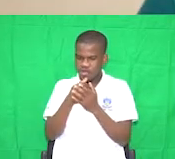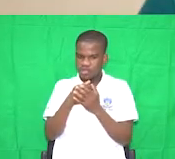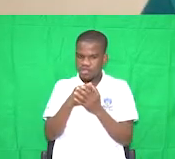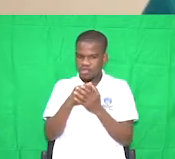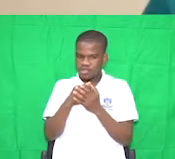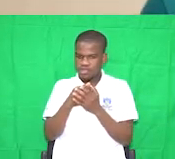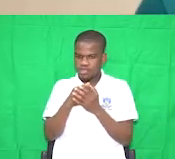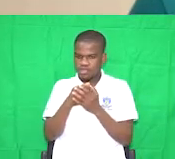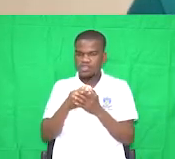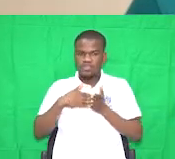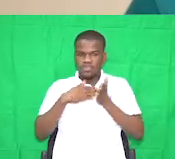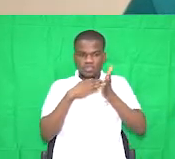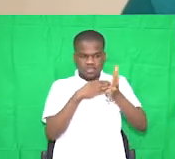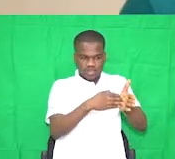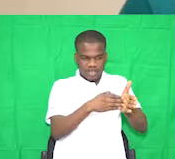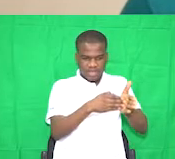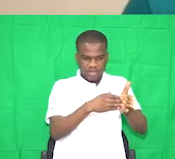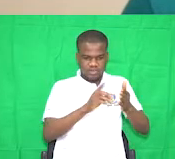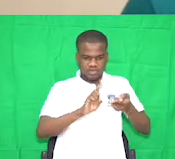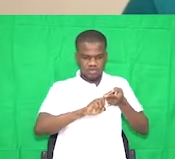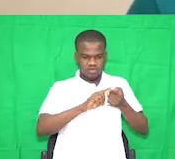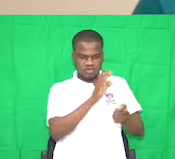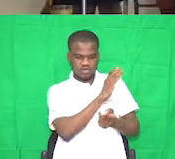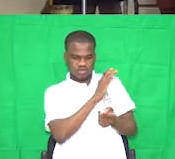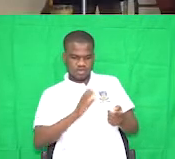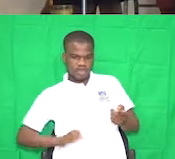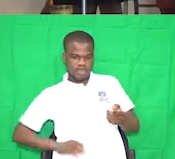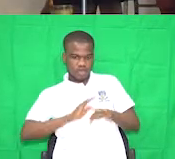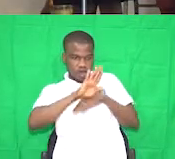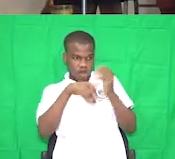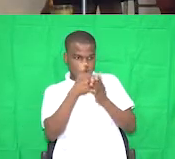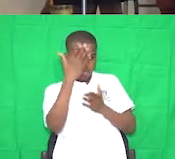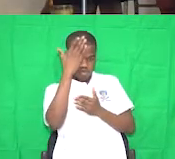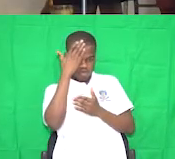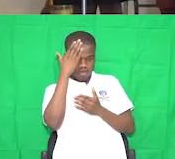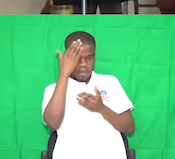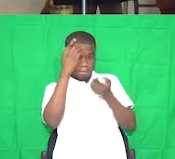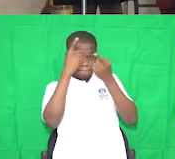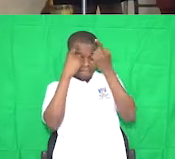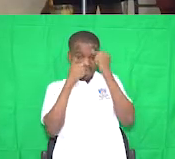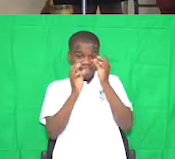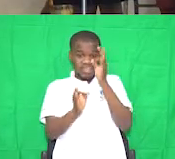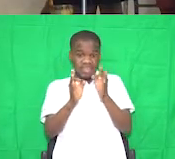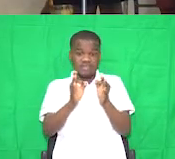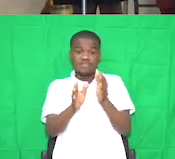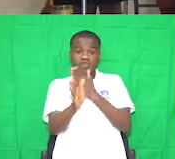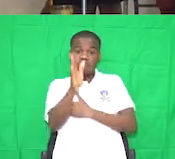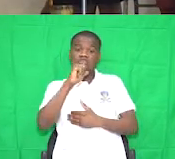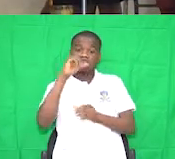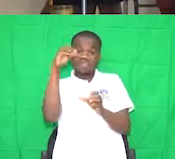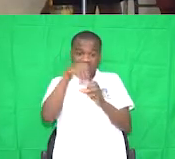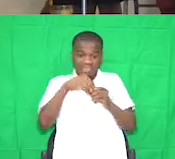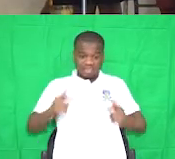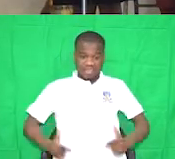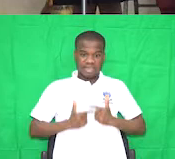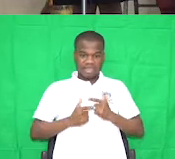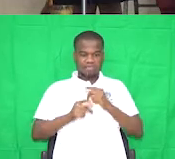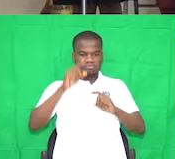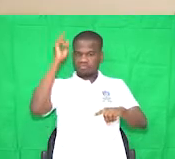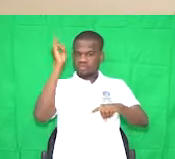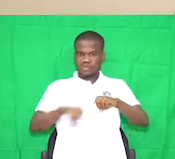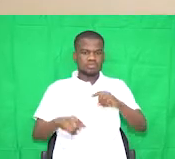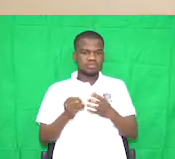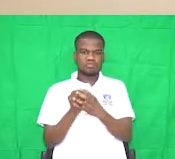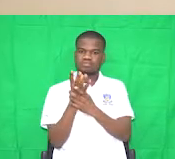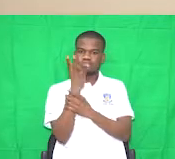introduced us to Christ, and we are so grateful for that, because without God, we can't become what you want